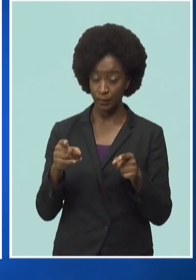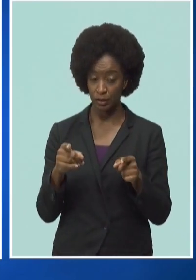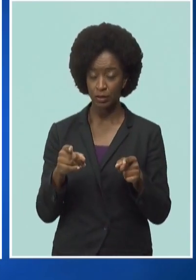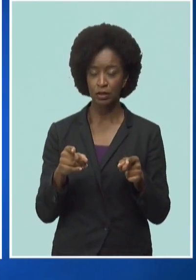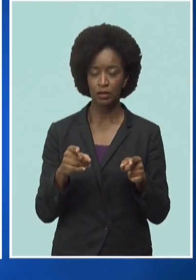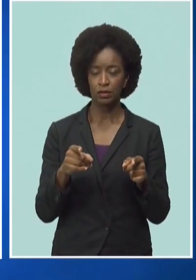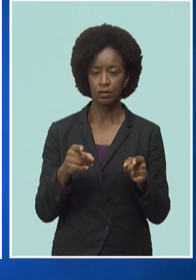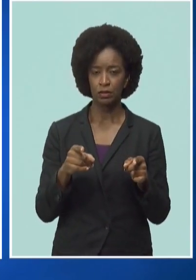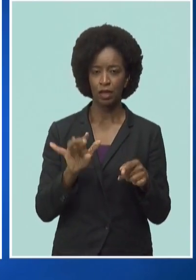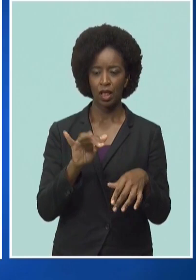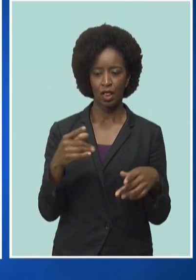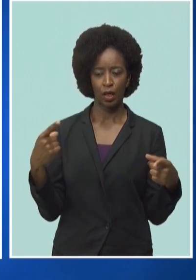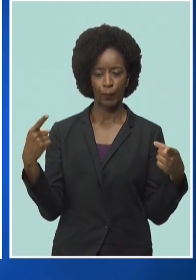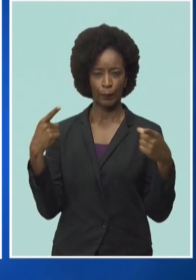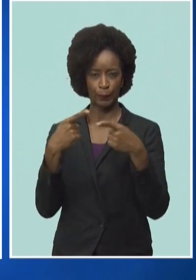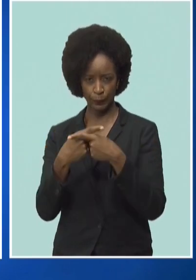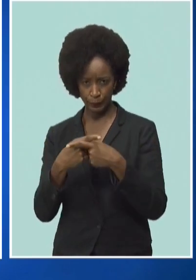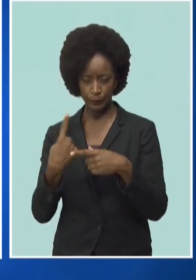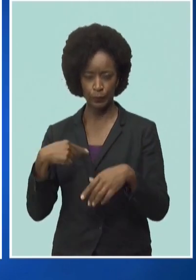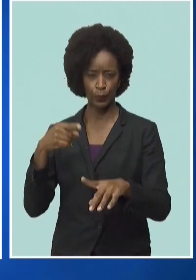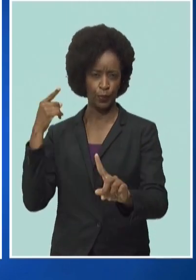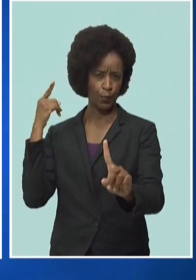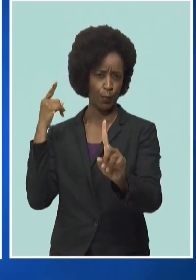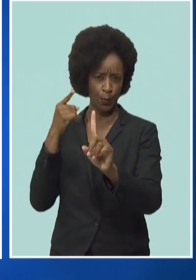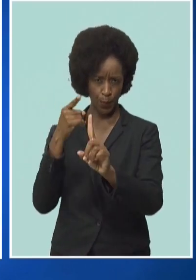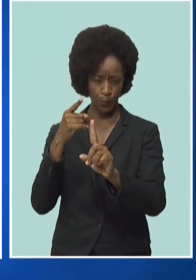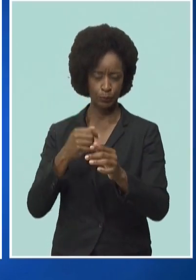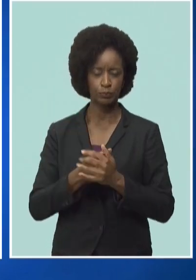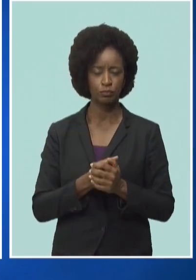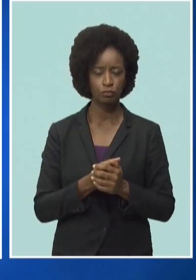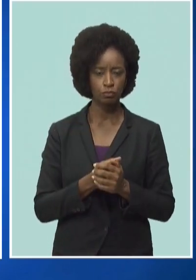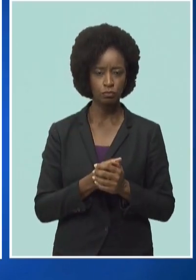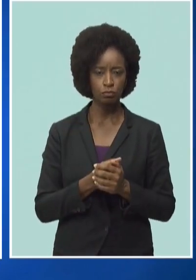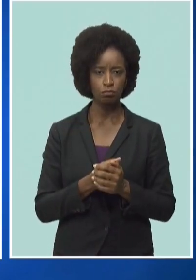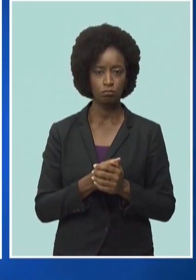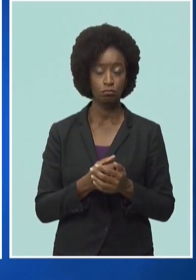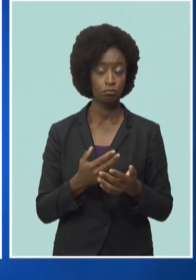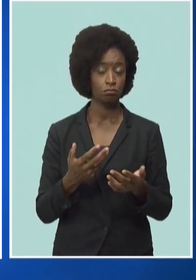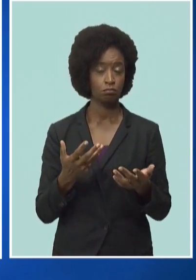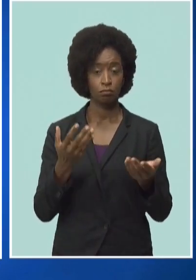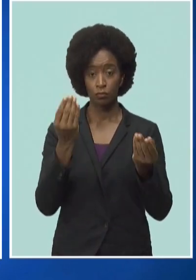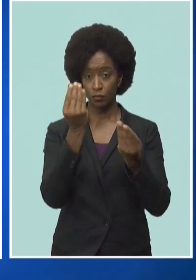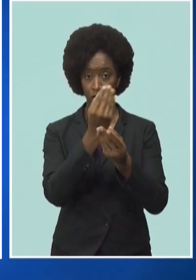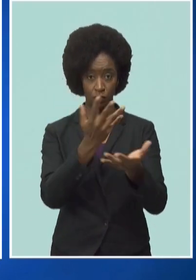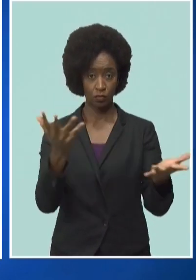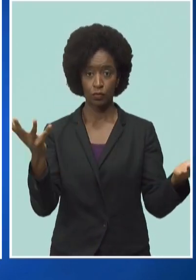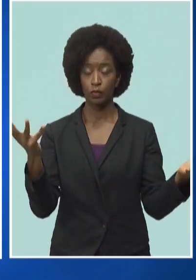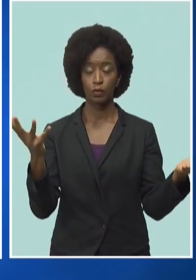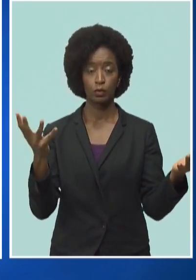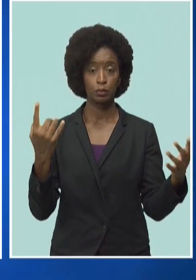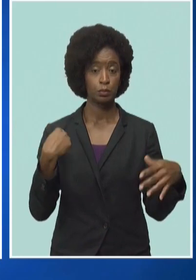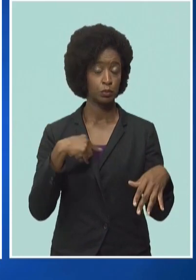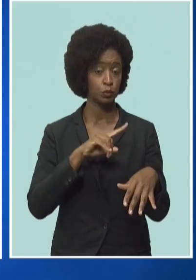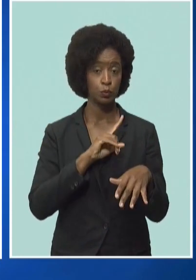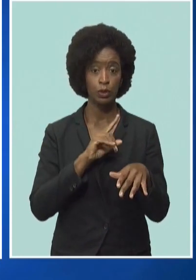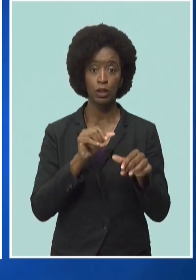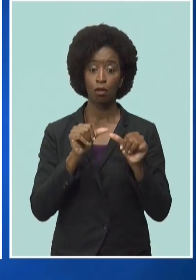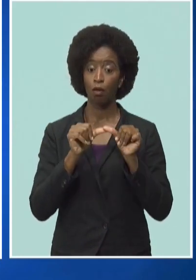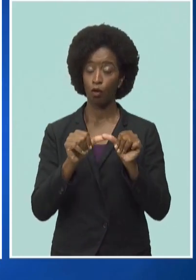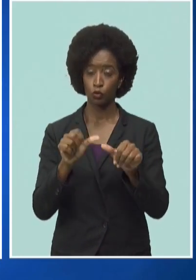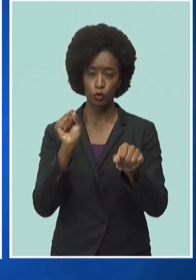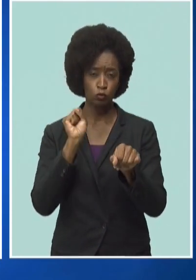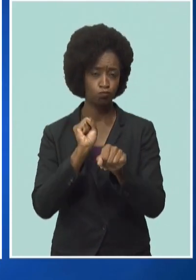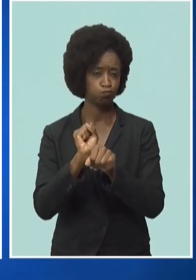for the long term. I want to tell Barbadians that the work continues in earnest, and the work will step